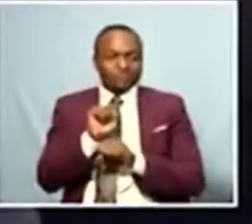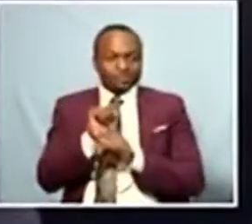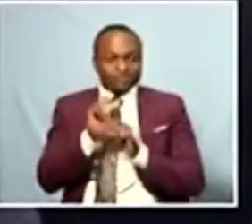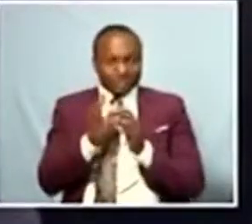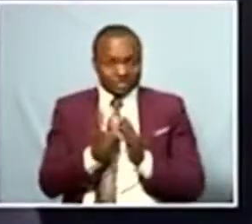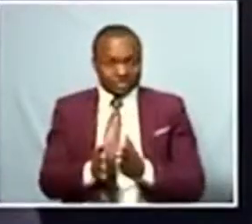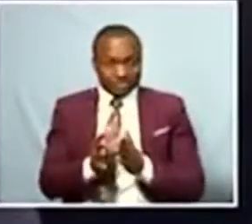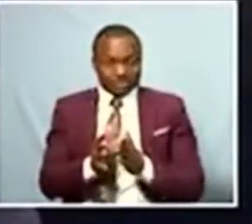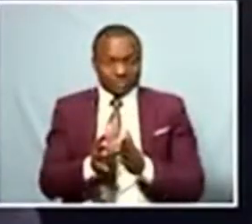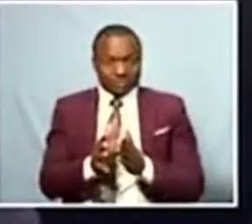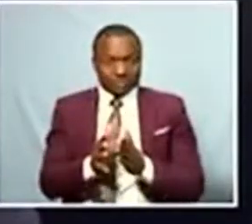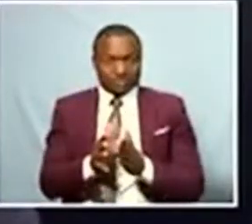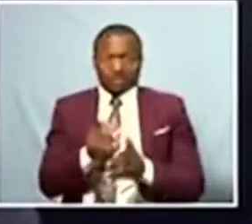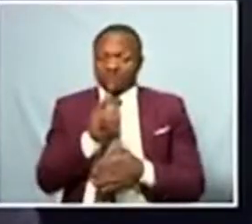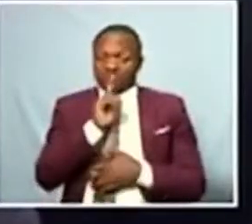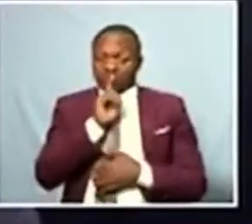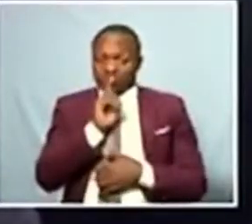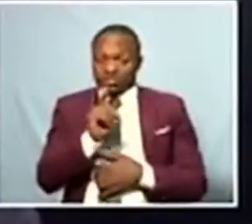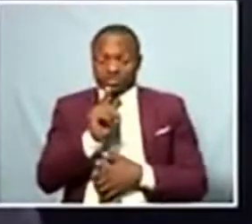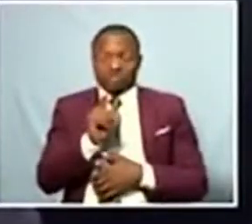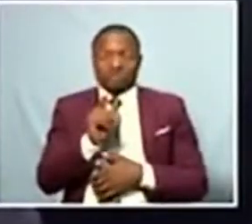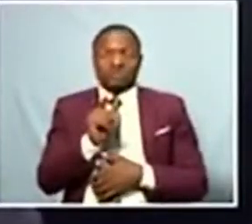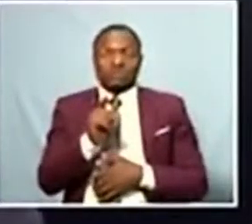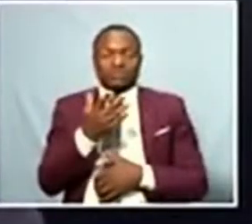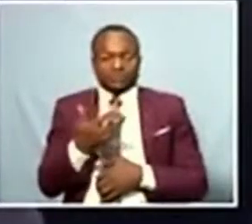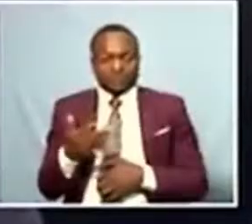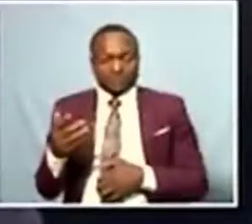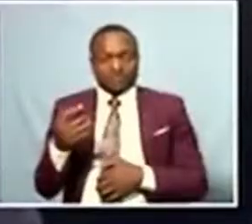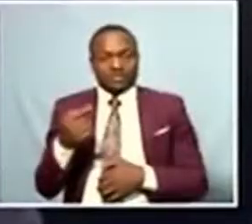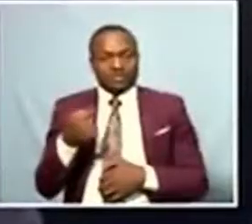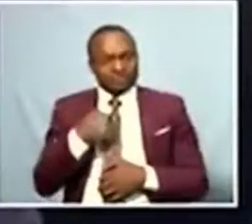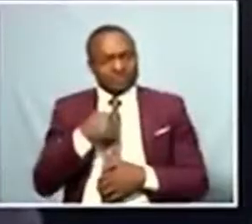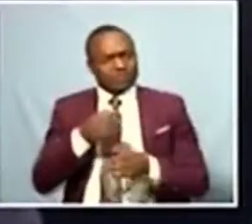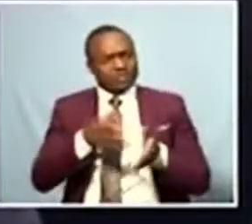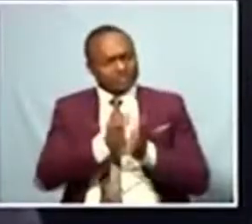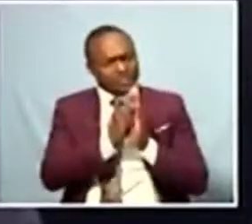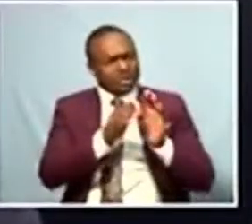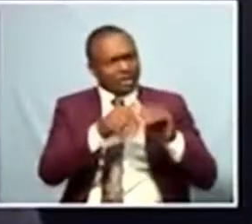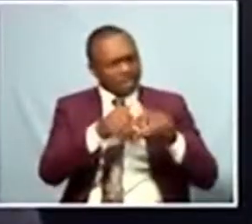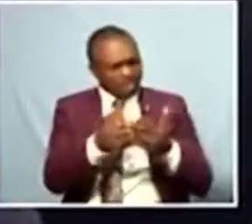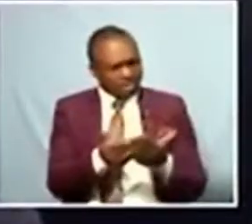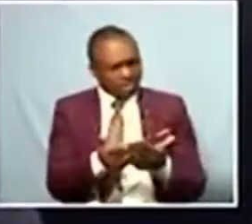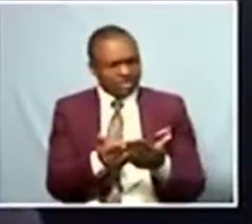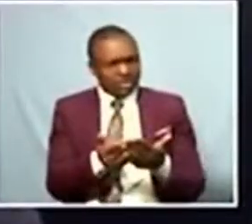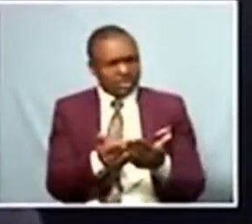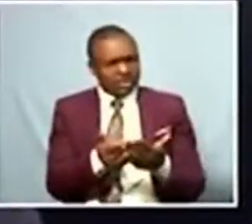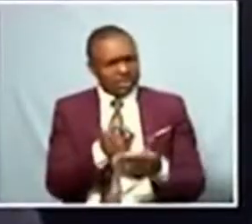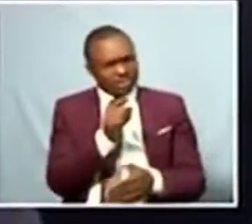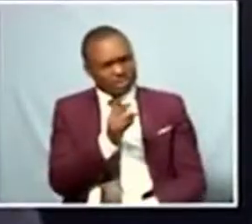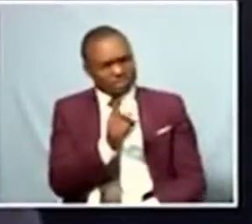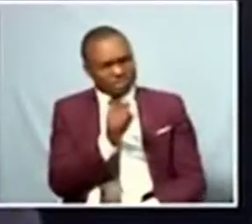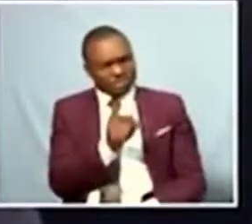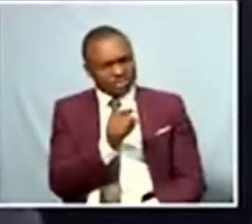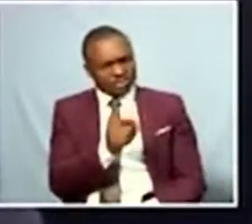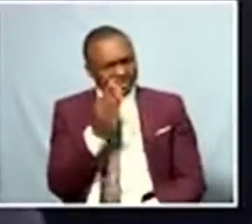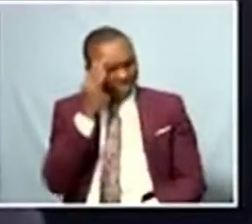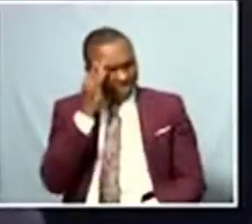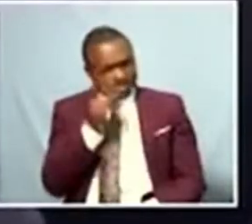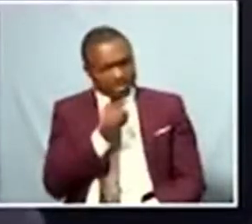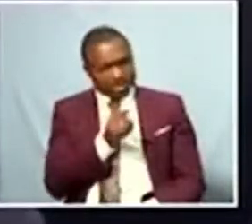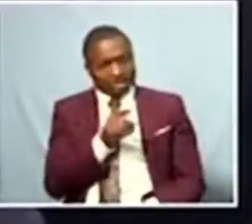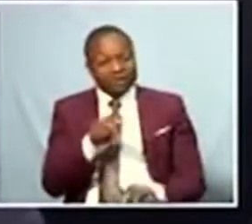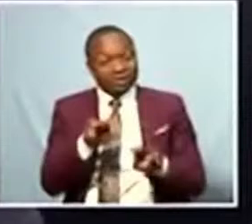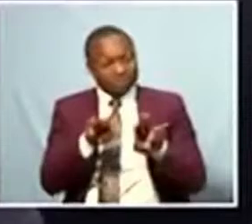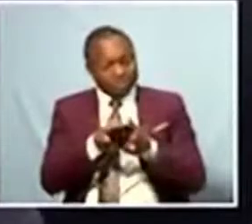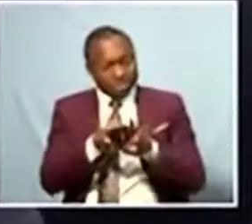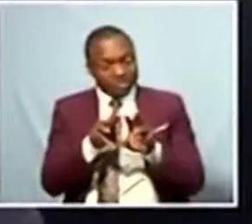which is of course a very valid position. So I normally ask her to say, so how do you know that this is a Malawians?